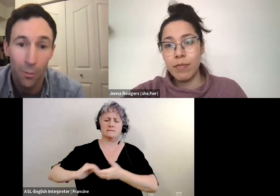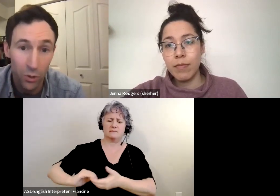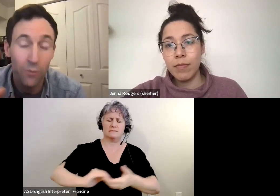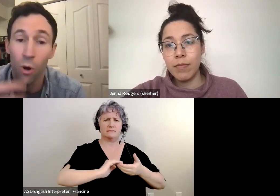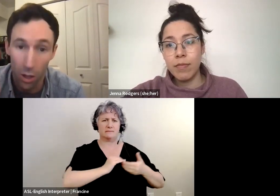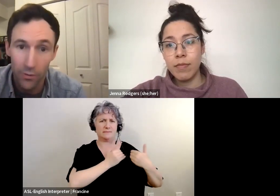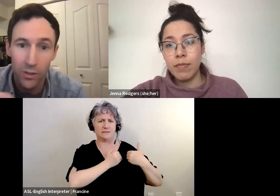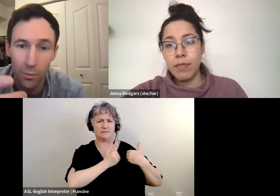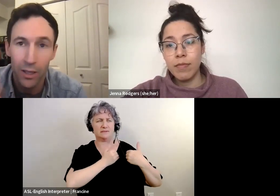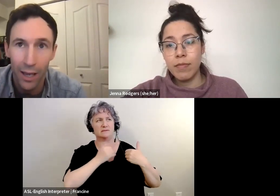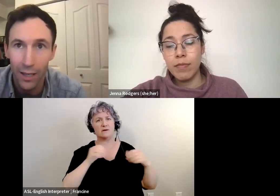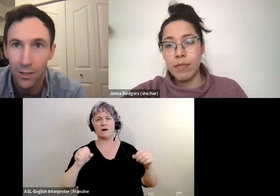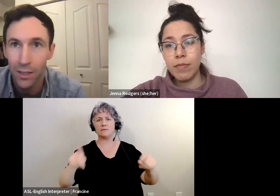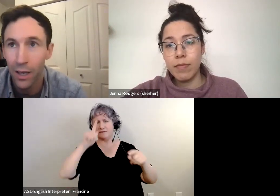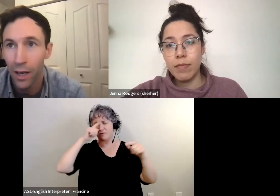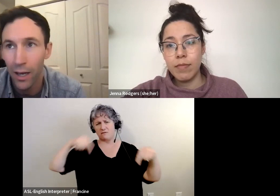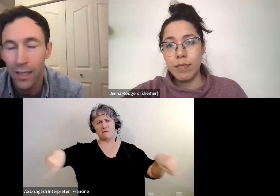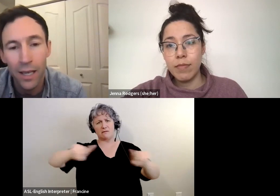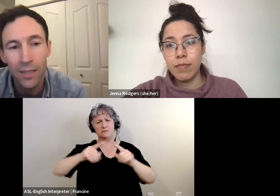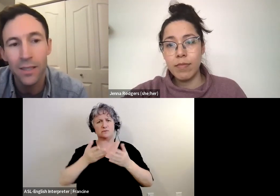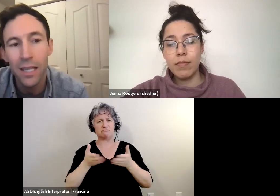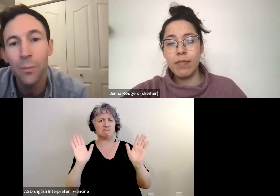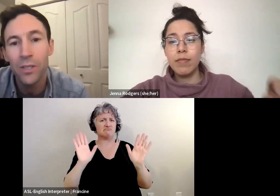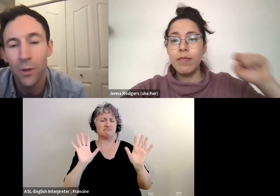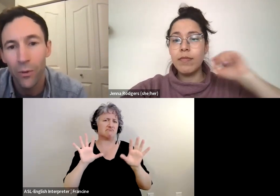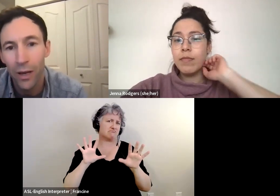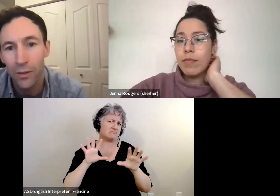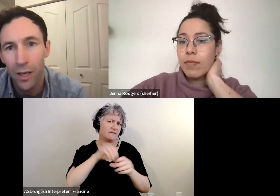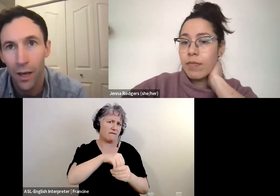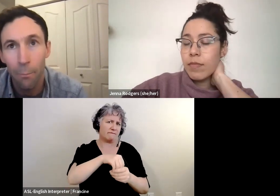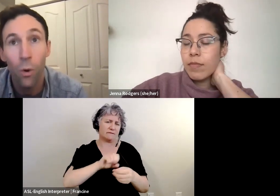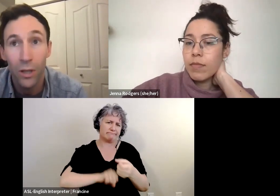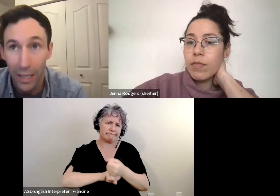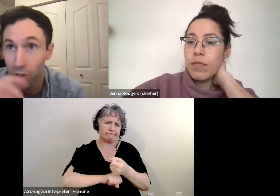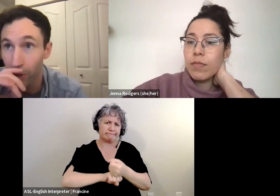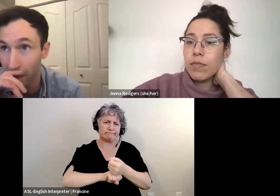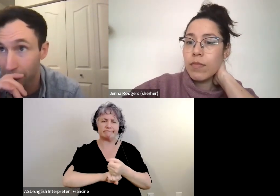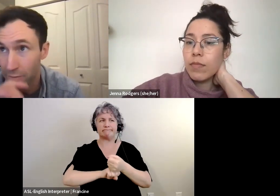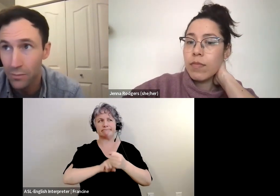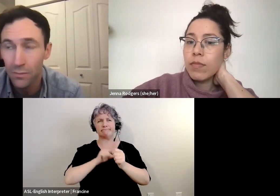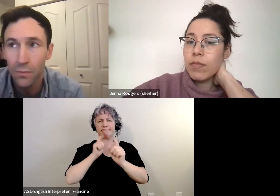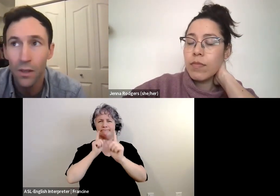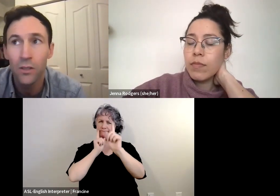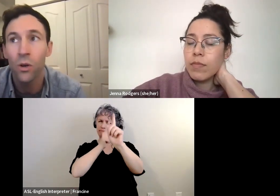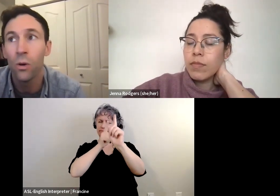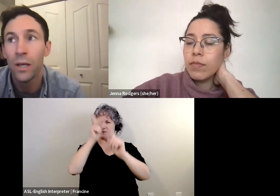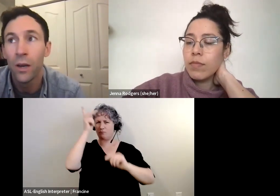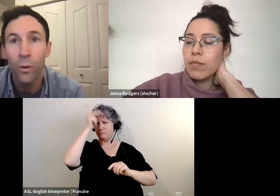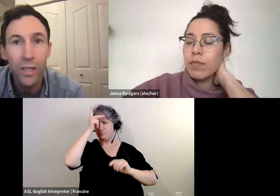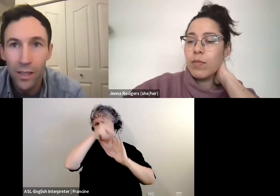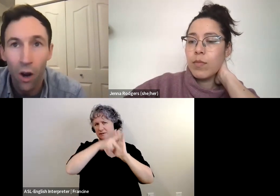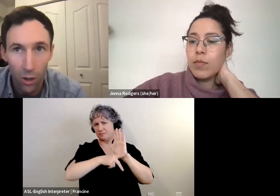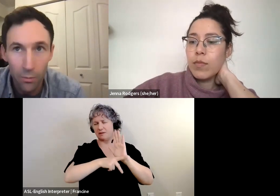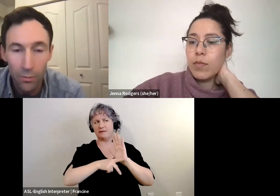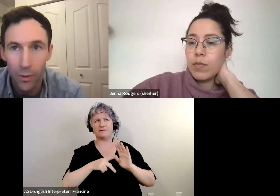up opportunity for all of us to be engaged, is this key principle around moral injury. So